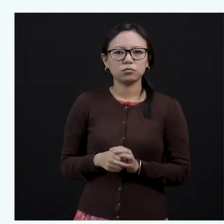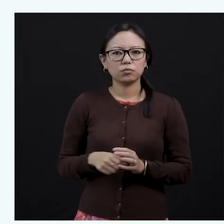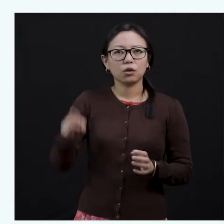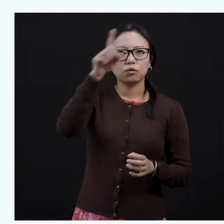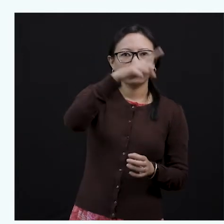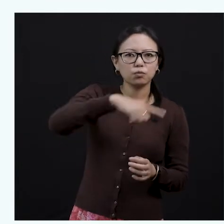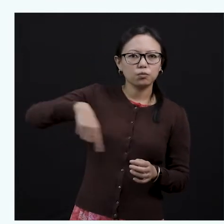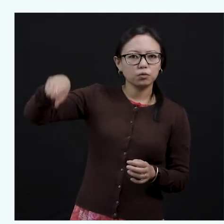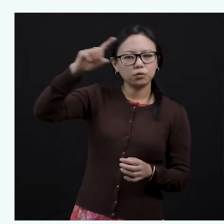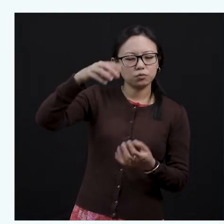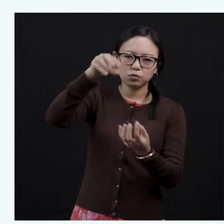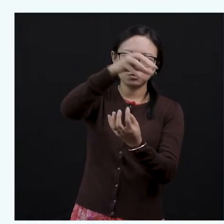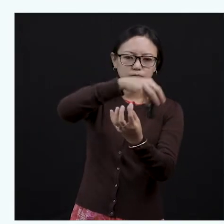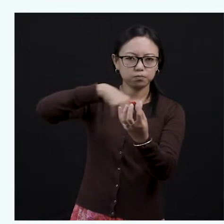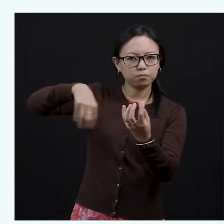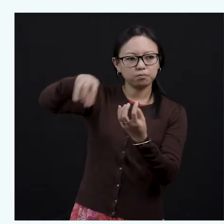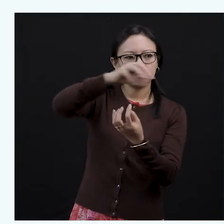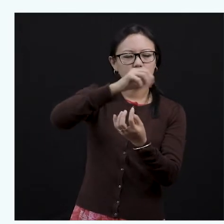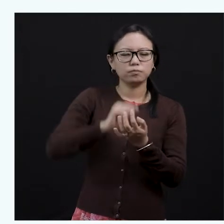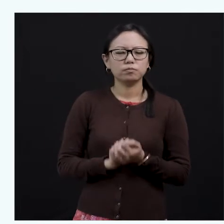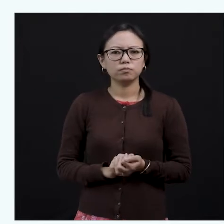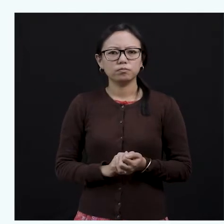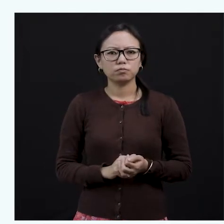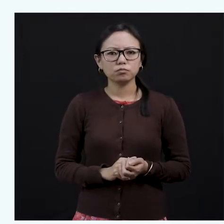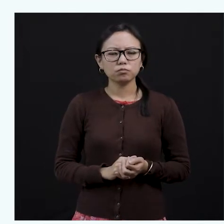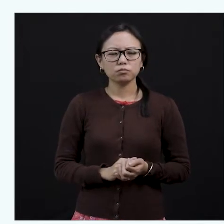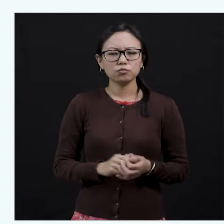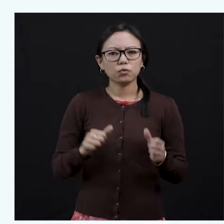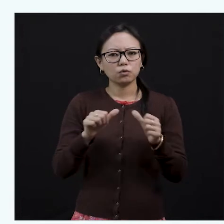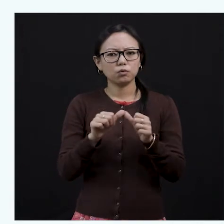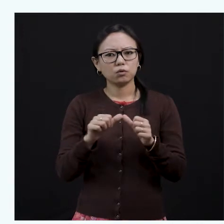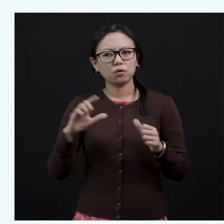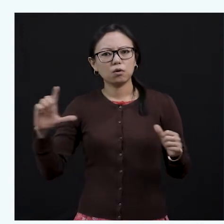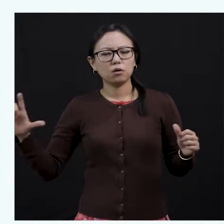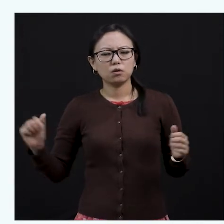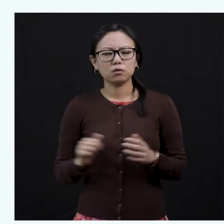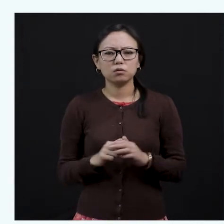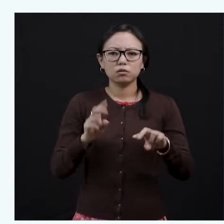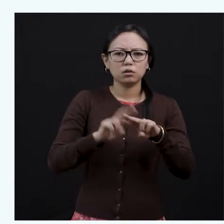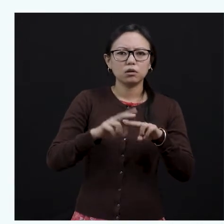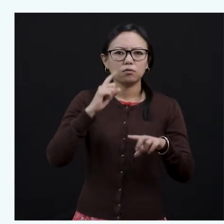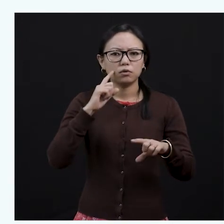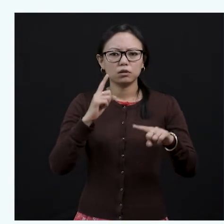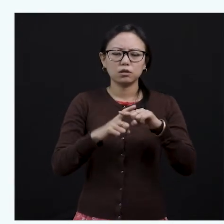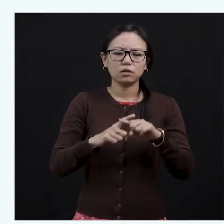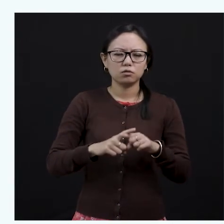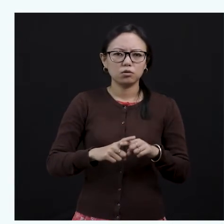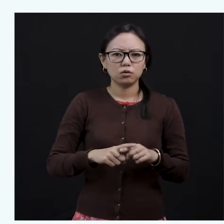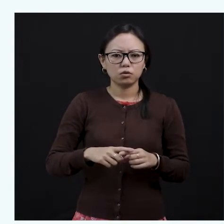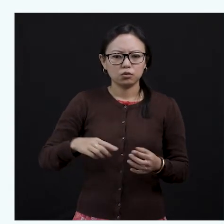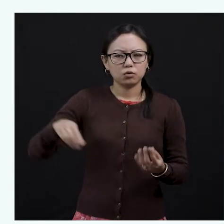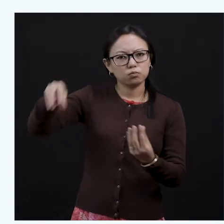motion around the sun, okay? And they all have a fixed path called the orbit. Now, can you see those white